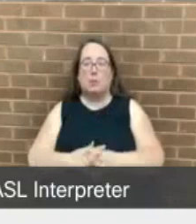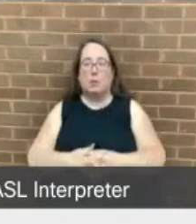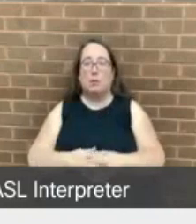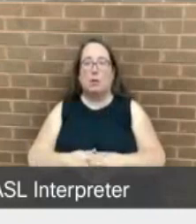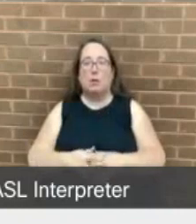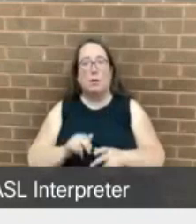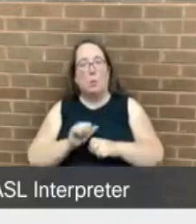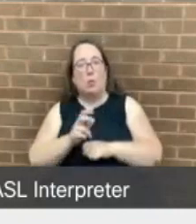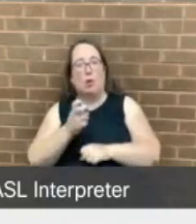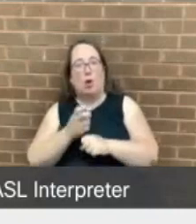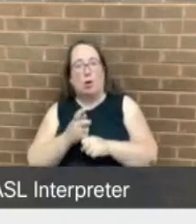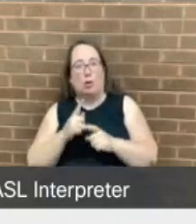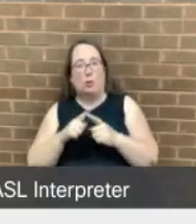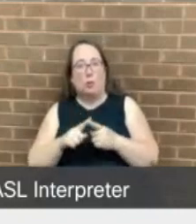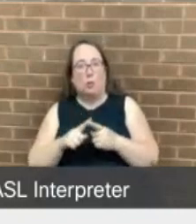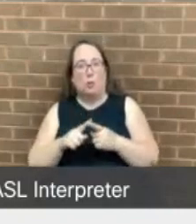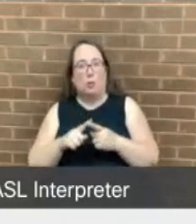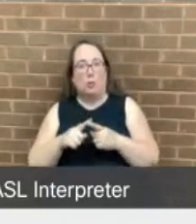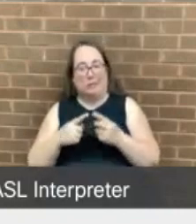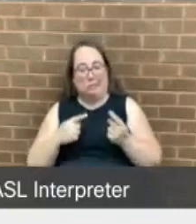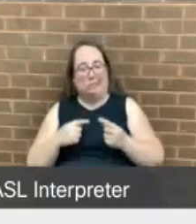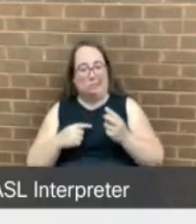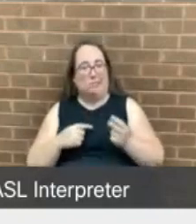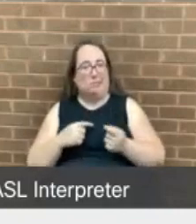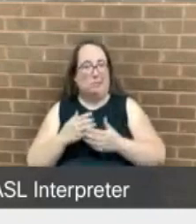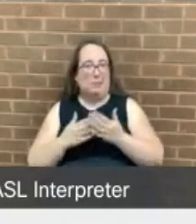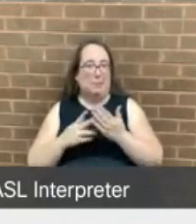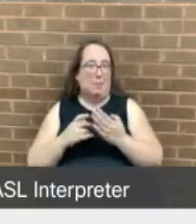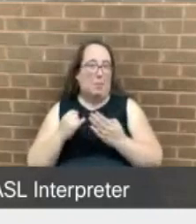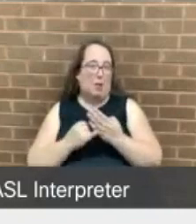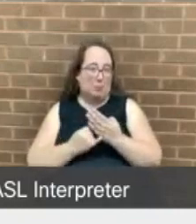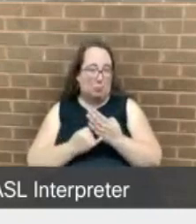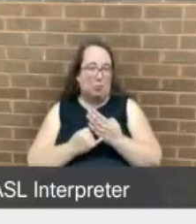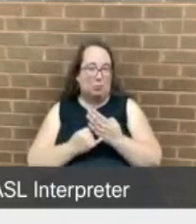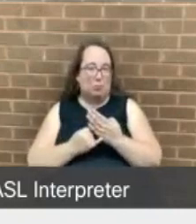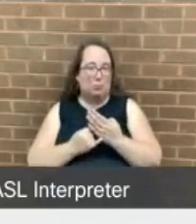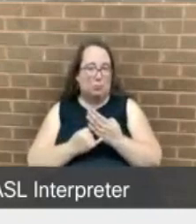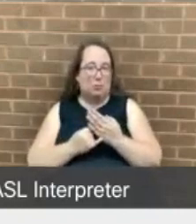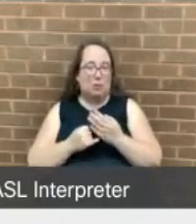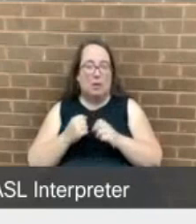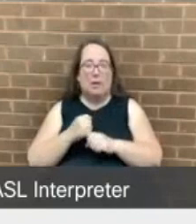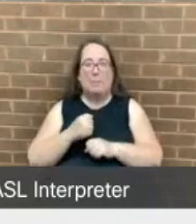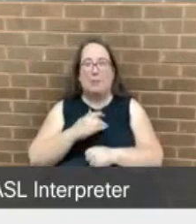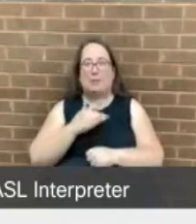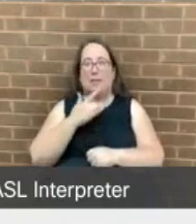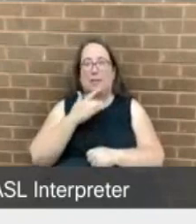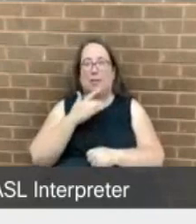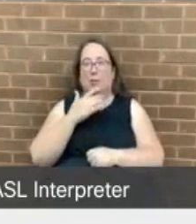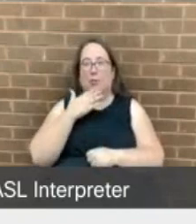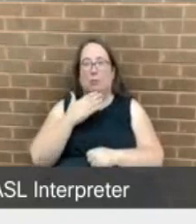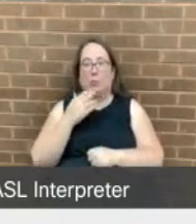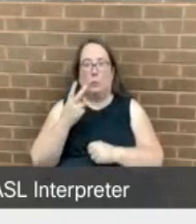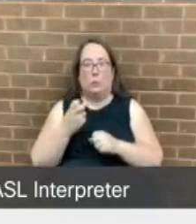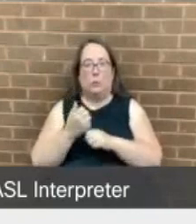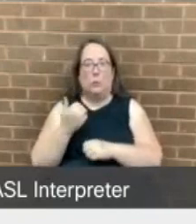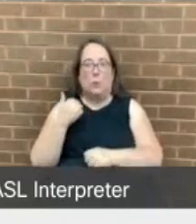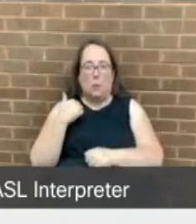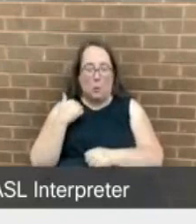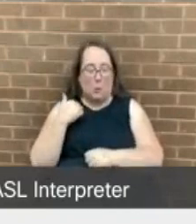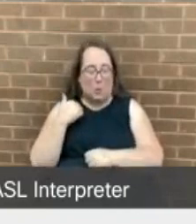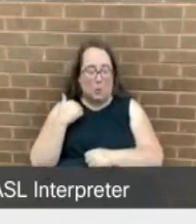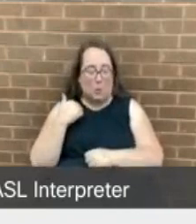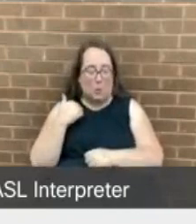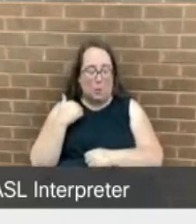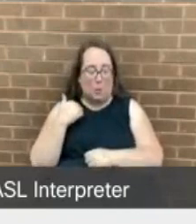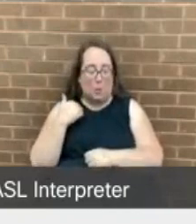working hard to kind of move up the pace of some of our projects. I will, if it makes you feel any better, I bet 2 years ago, I'll never forget it,